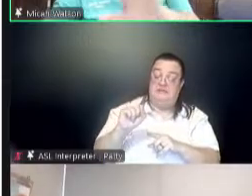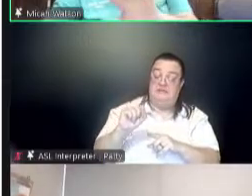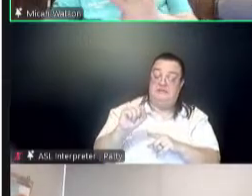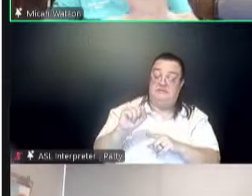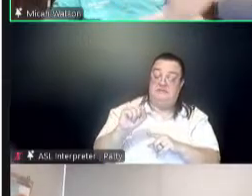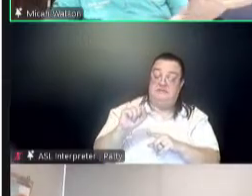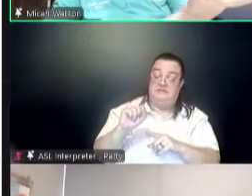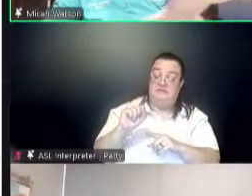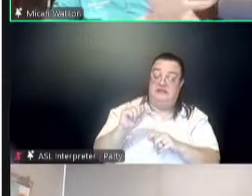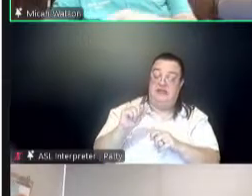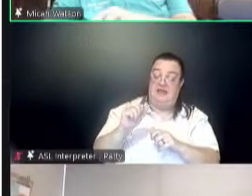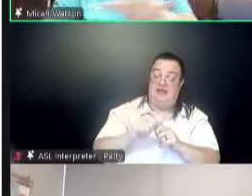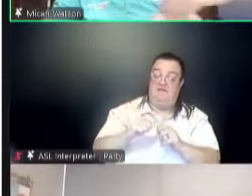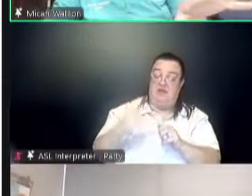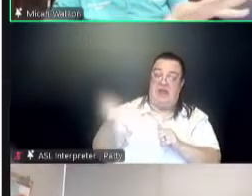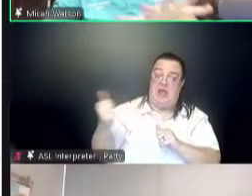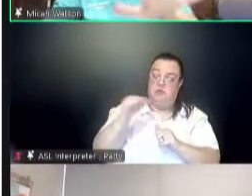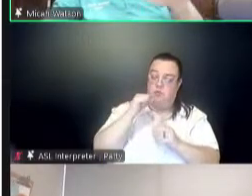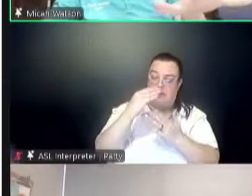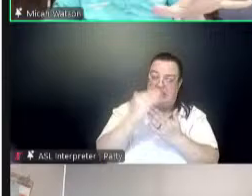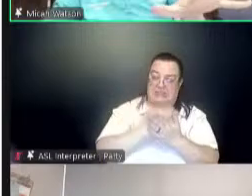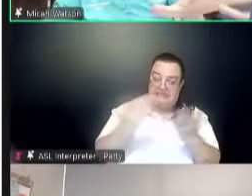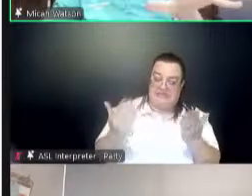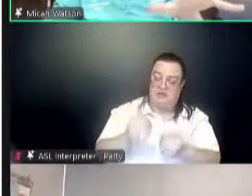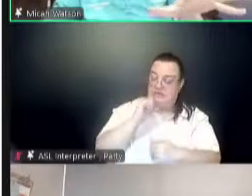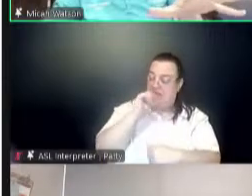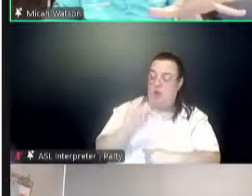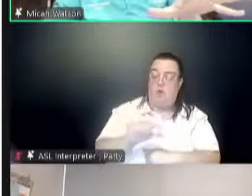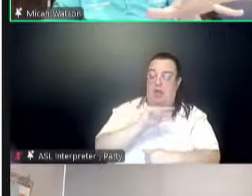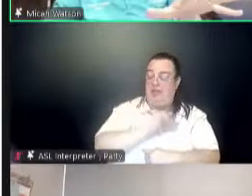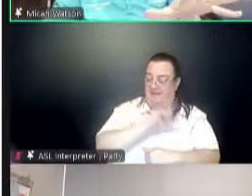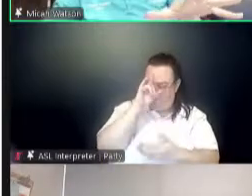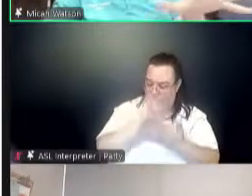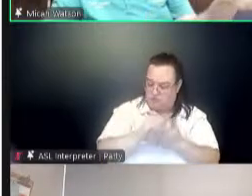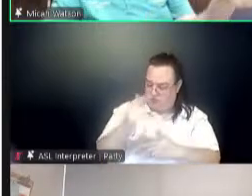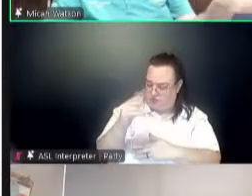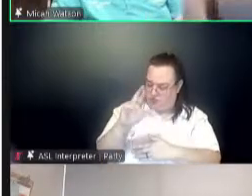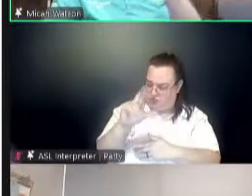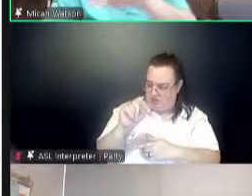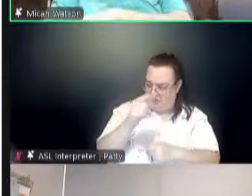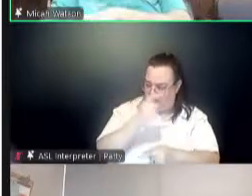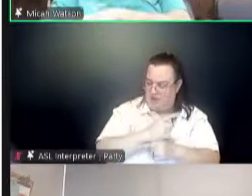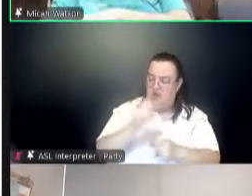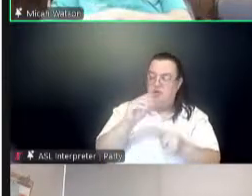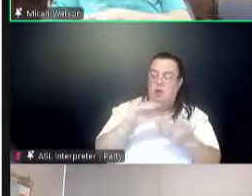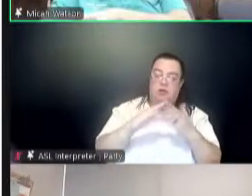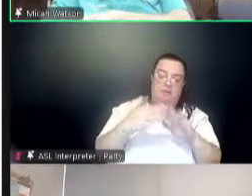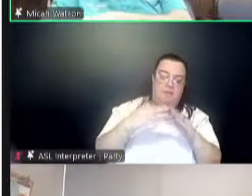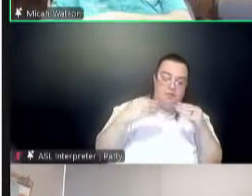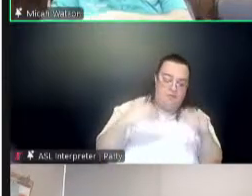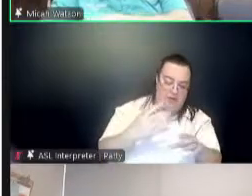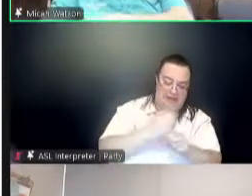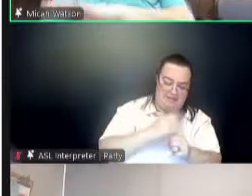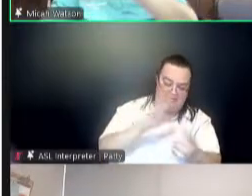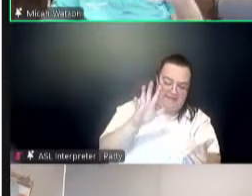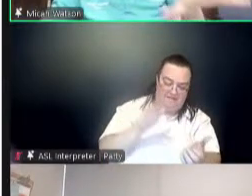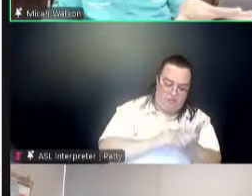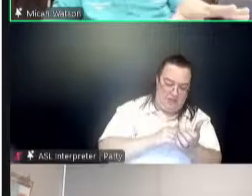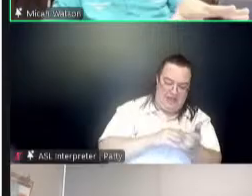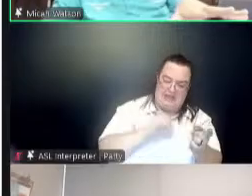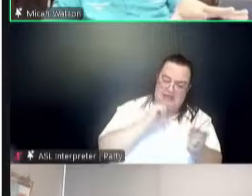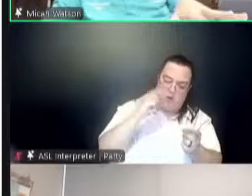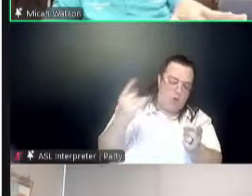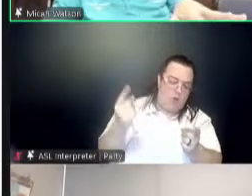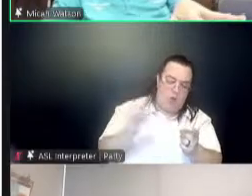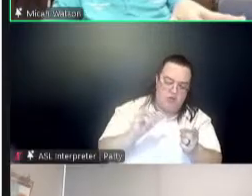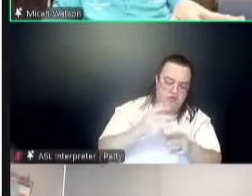Everyone else that's listed here doesn't qualify for those grants, right? Right. So like Community Market gets $5,000. They don't also get part of